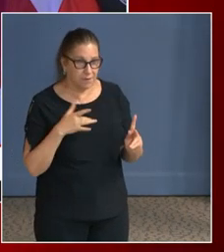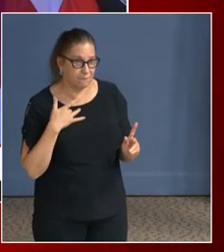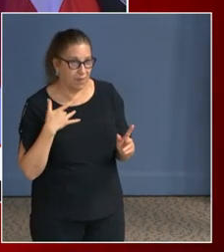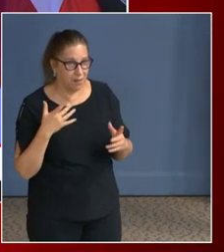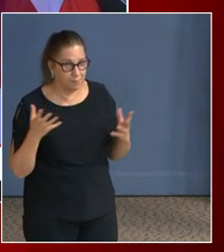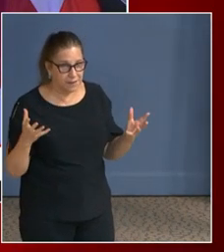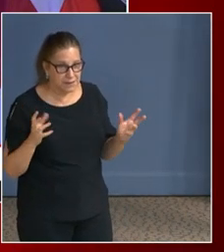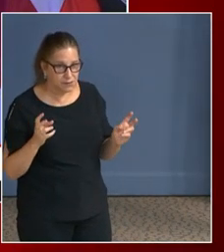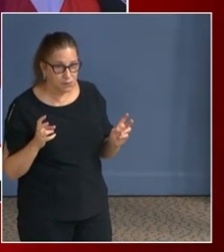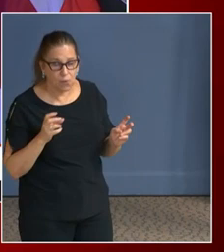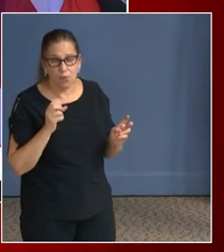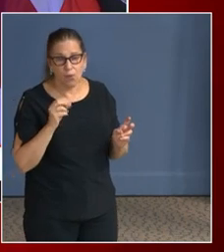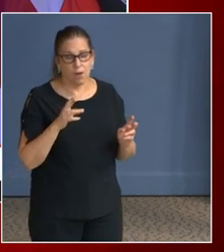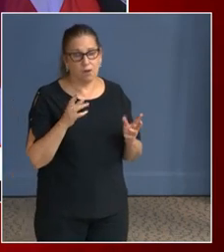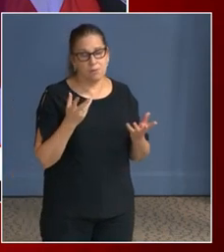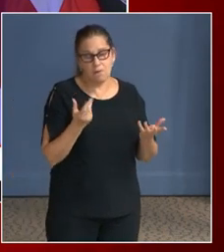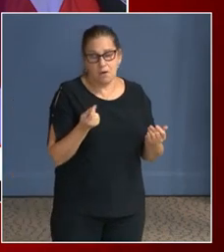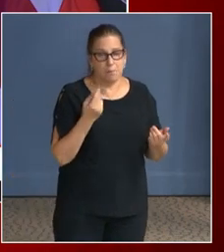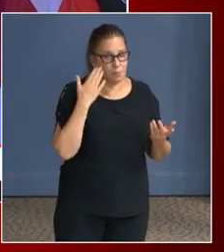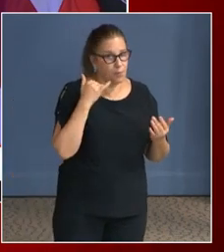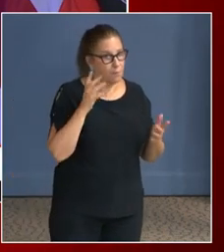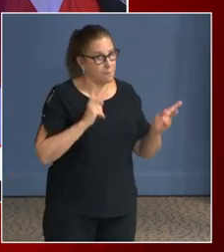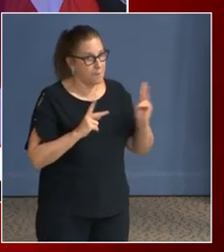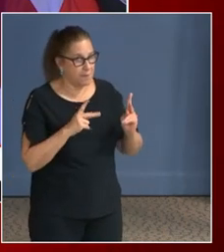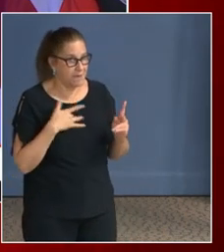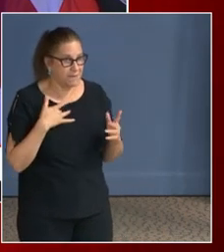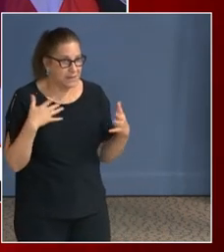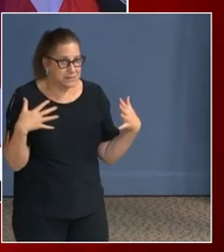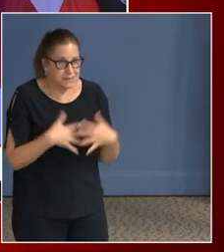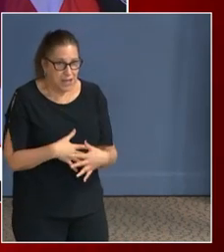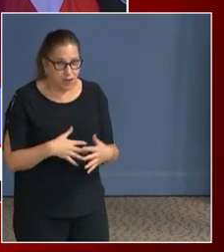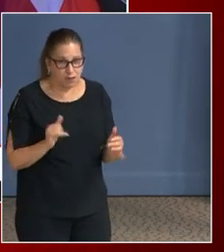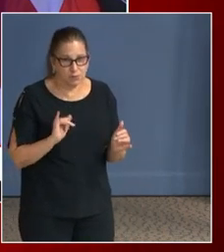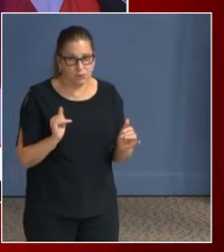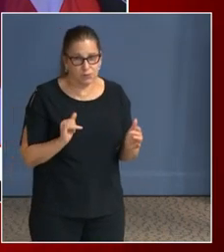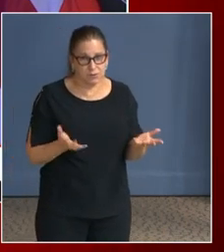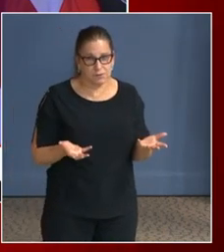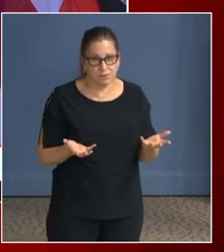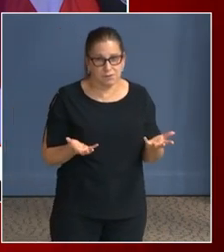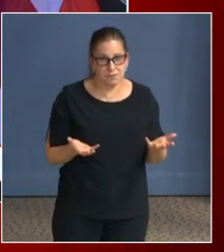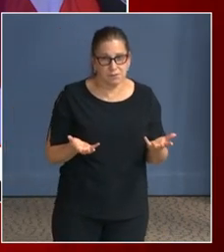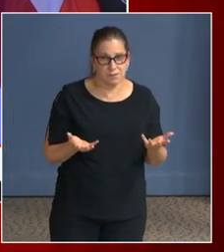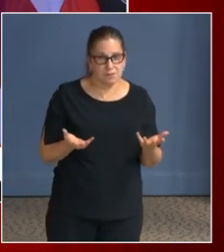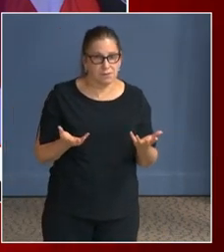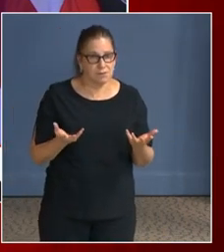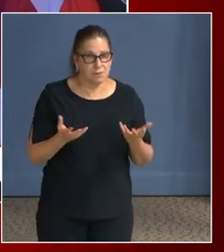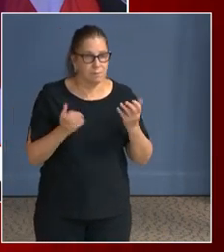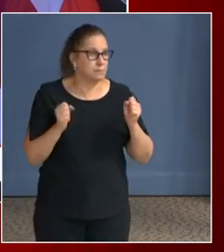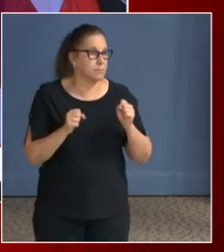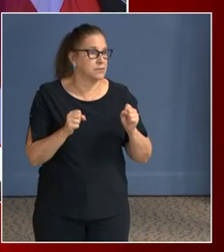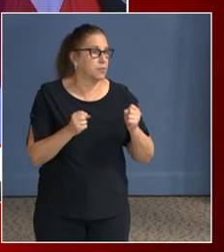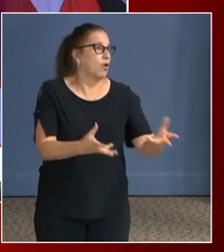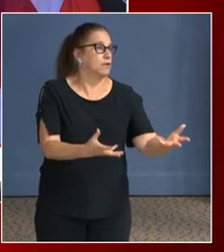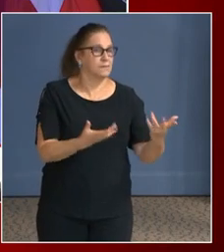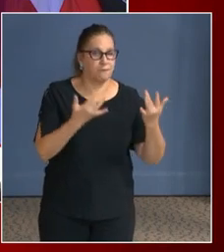That people are scared, they're potentially dangerous, they can light structures on fire. The police shouldn't go after